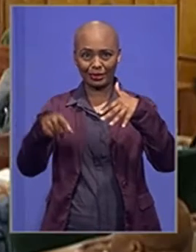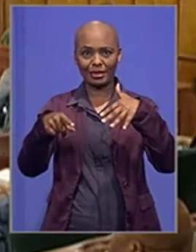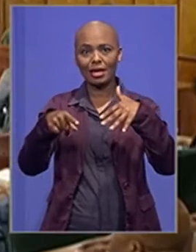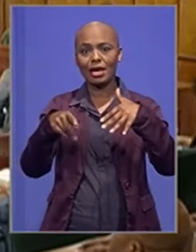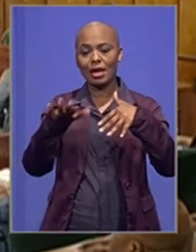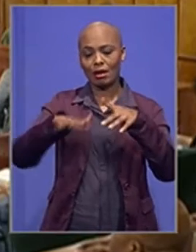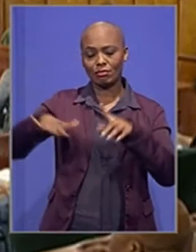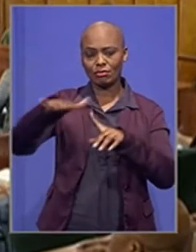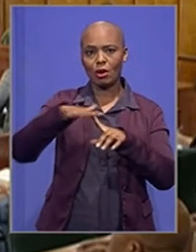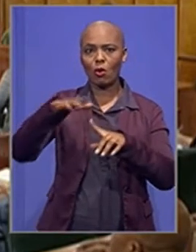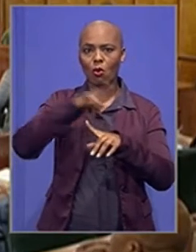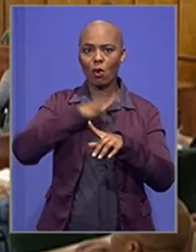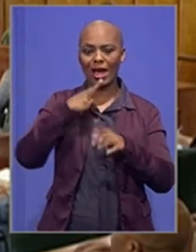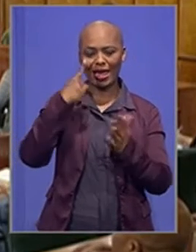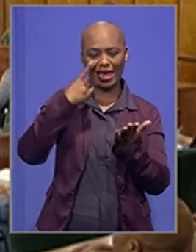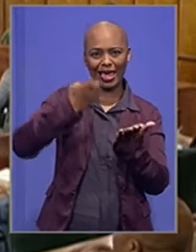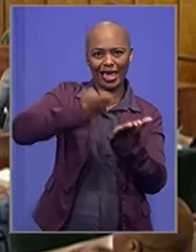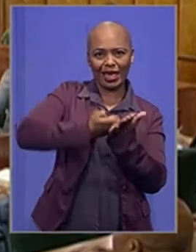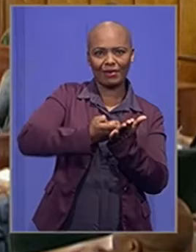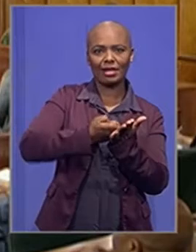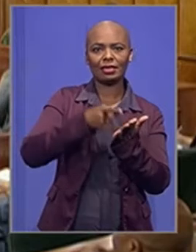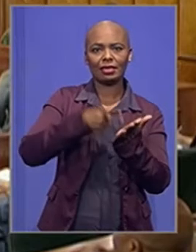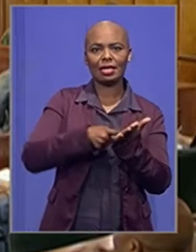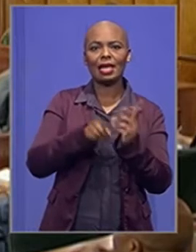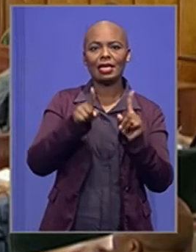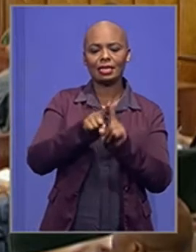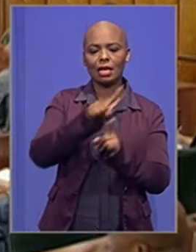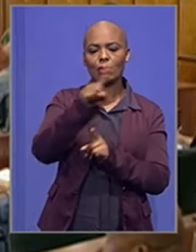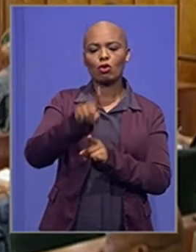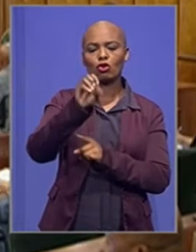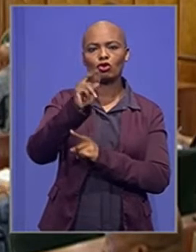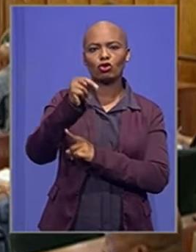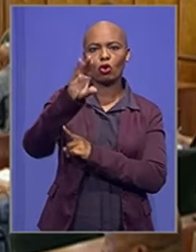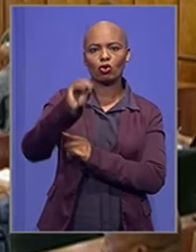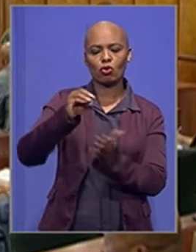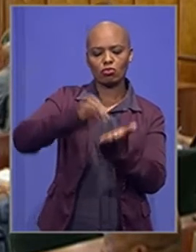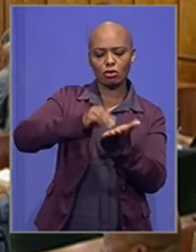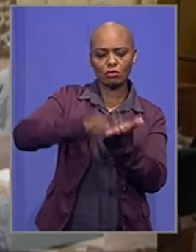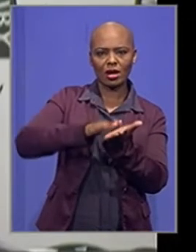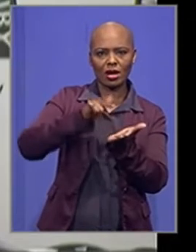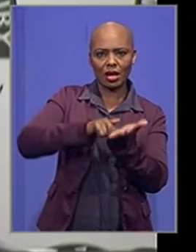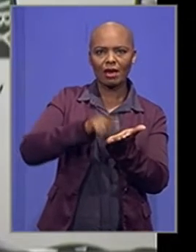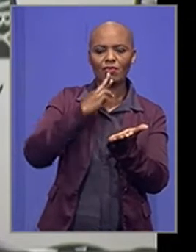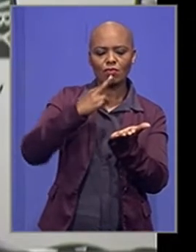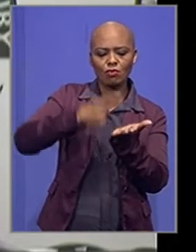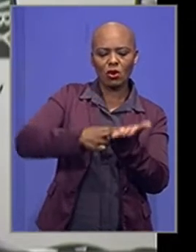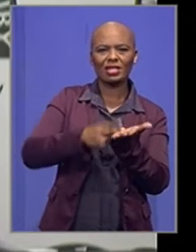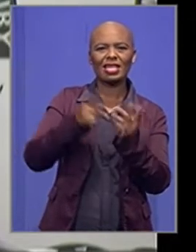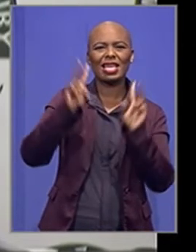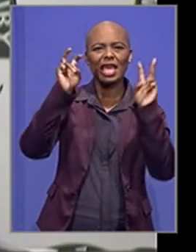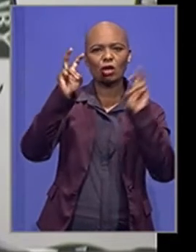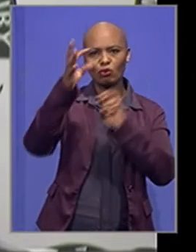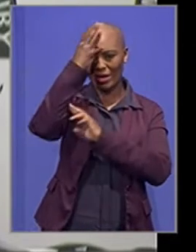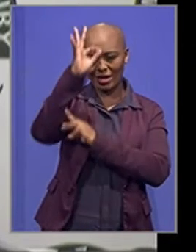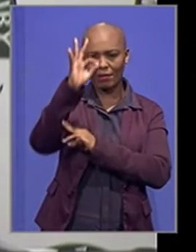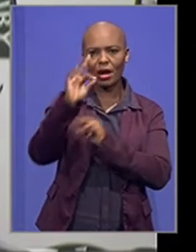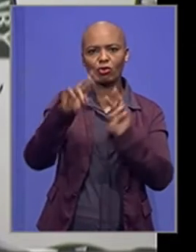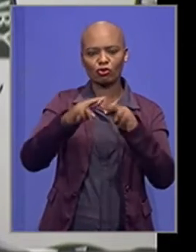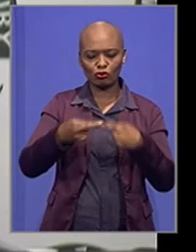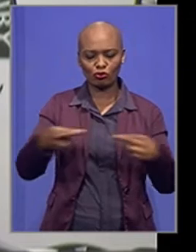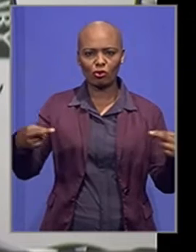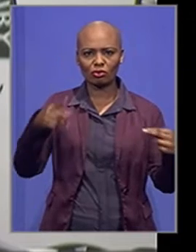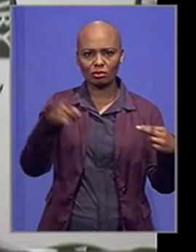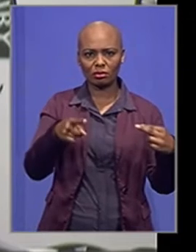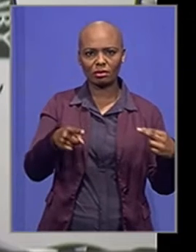lebilwe bopaki jo bo fa pele ga khomišene ya Zondo malebana le seabe sa lephata la tshireletso ya puso mo mererong ya tlhatlhamano